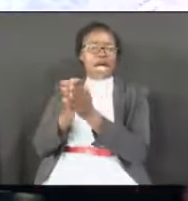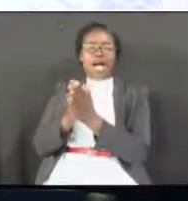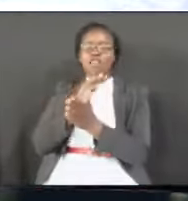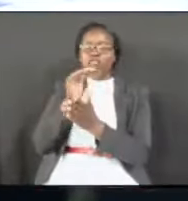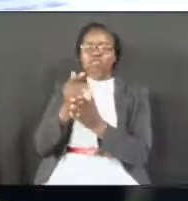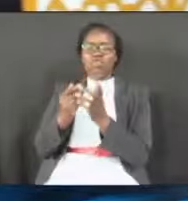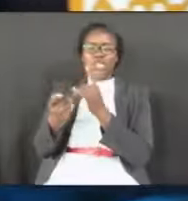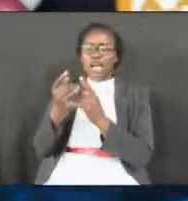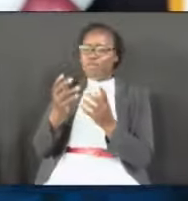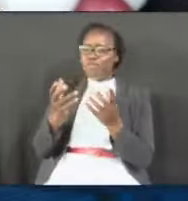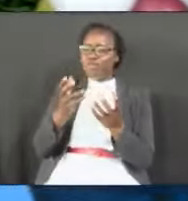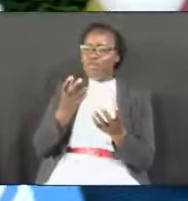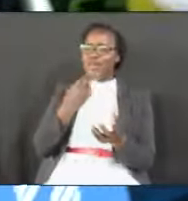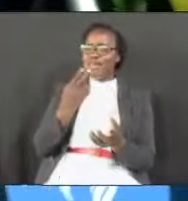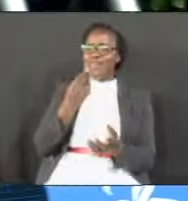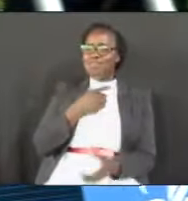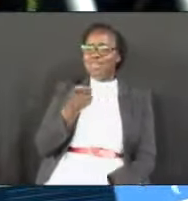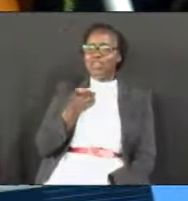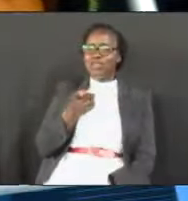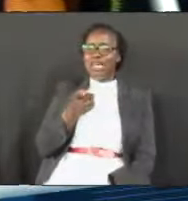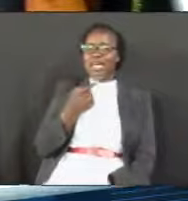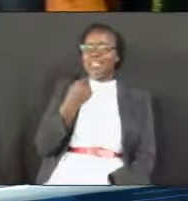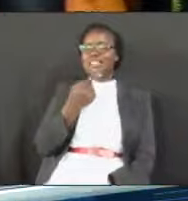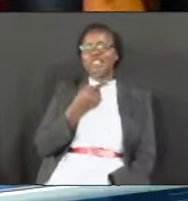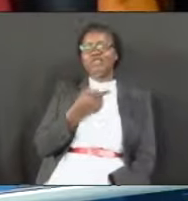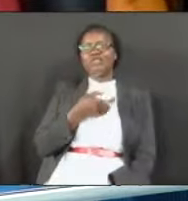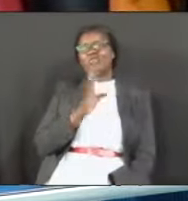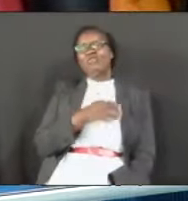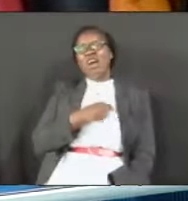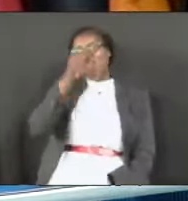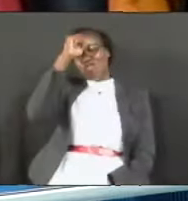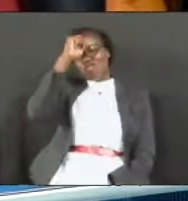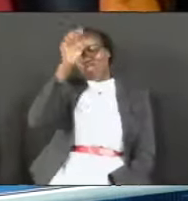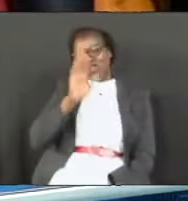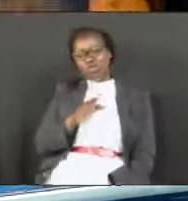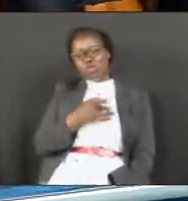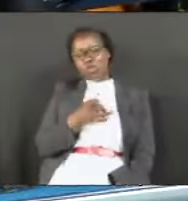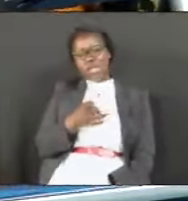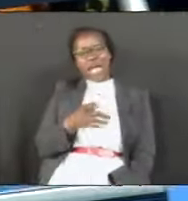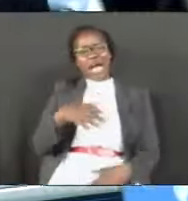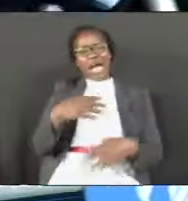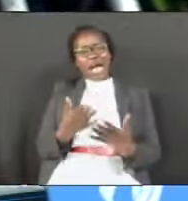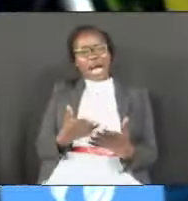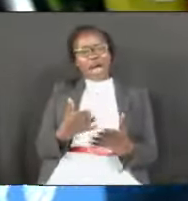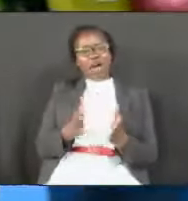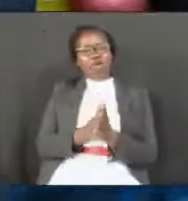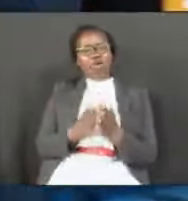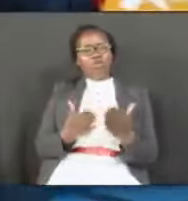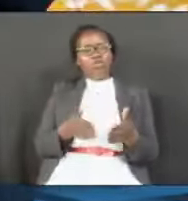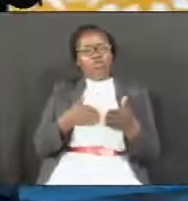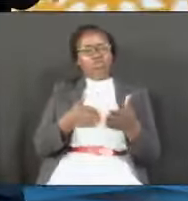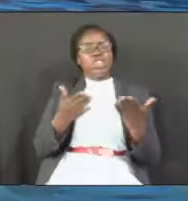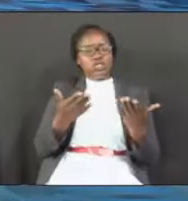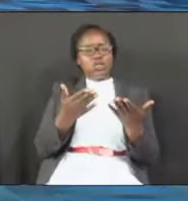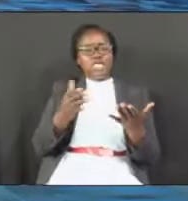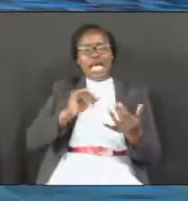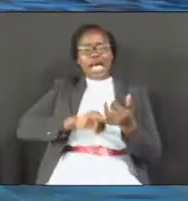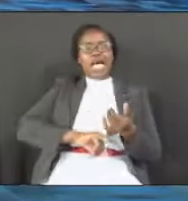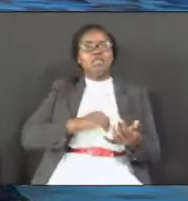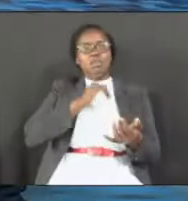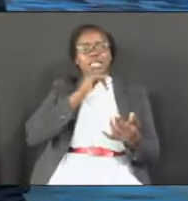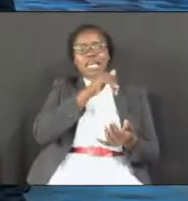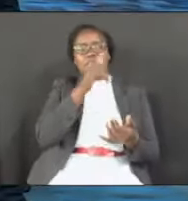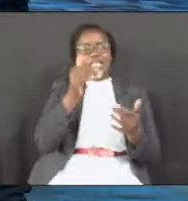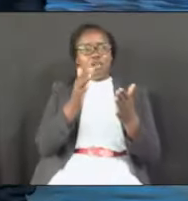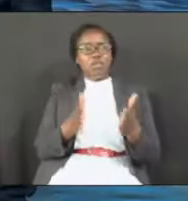to laugh at you and tell you, you are such a foolish woman. How could you sleep with somebody as a husband? Hagar, I